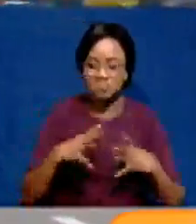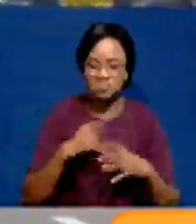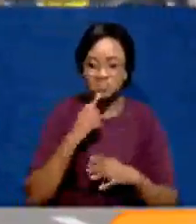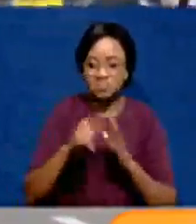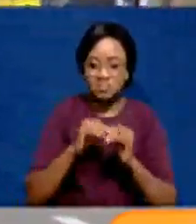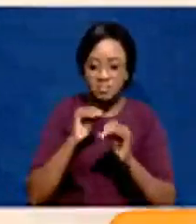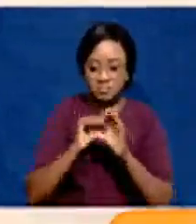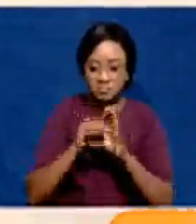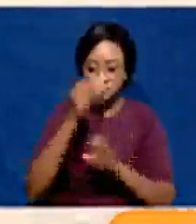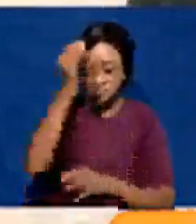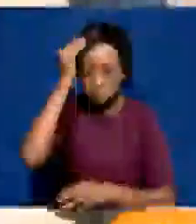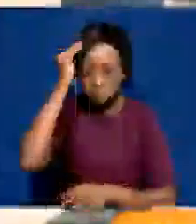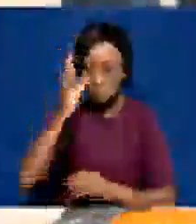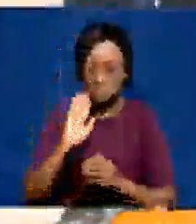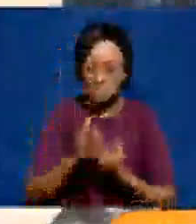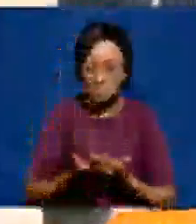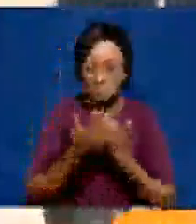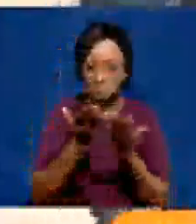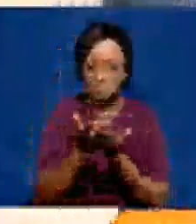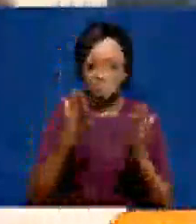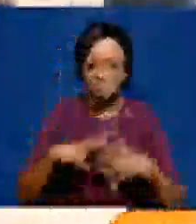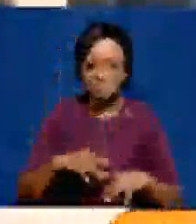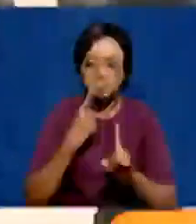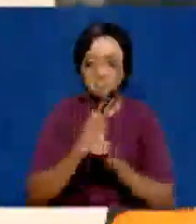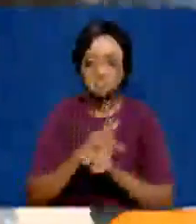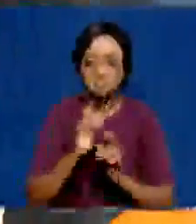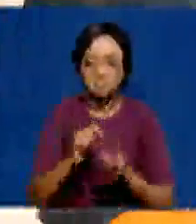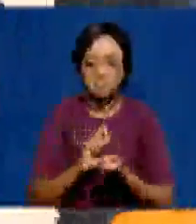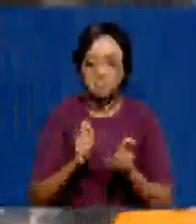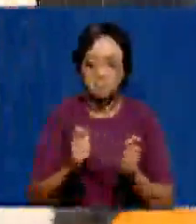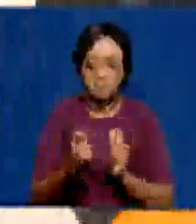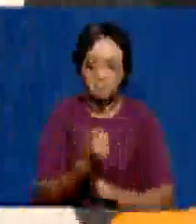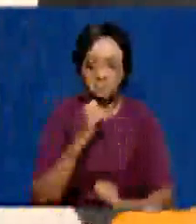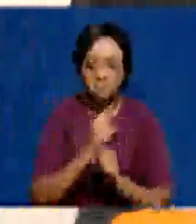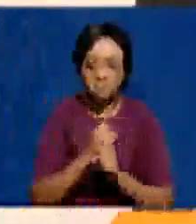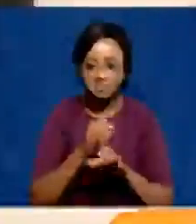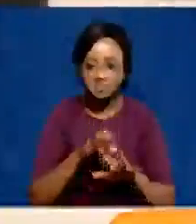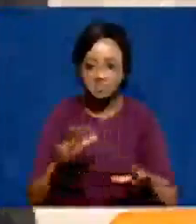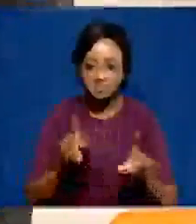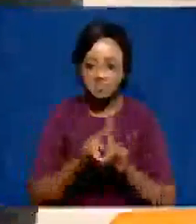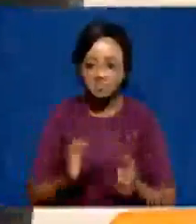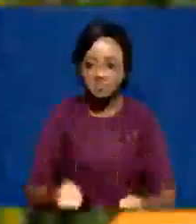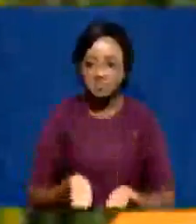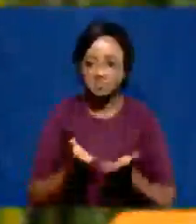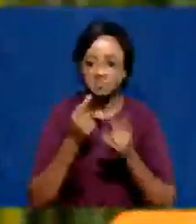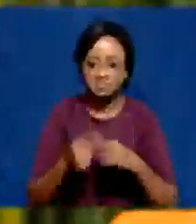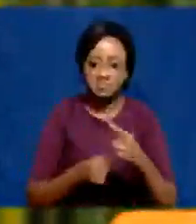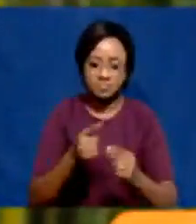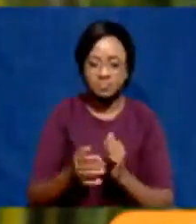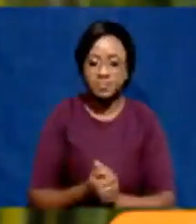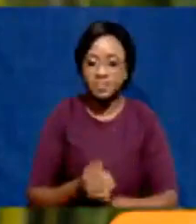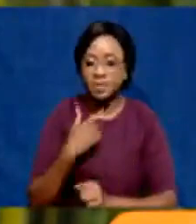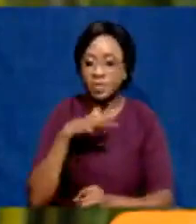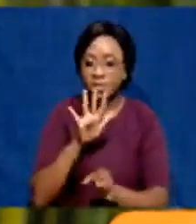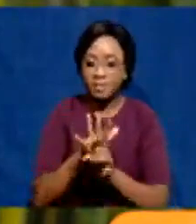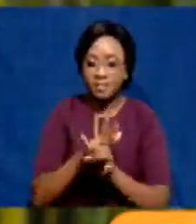reskilling programs will enable individuals to adapt to the changing job market and thrive in the age of AI. There's so many